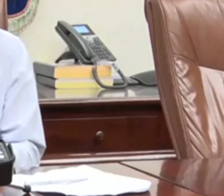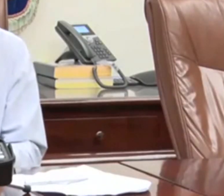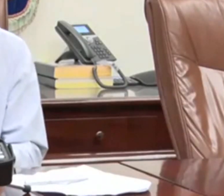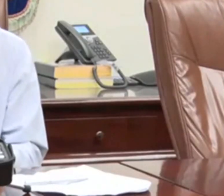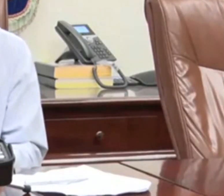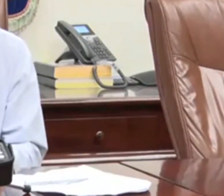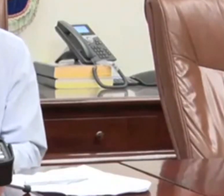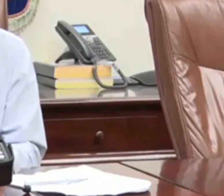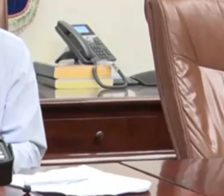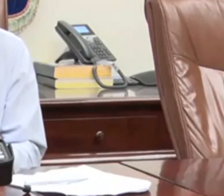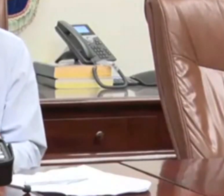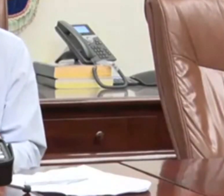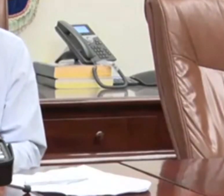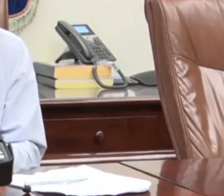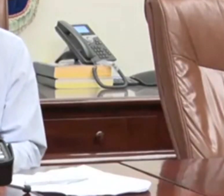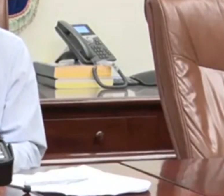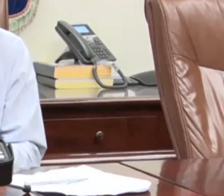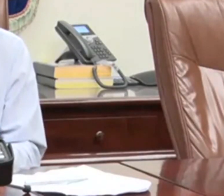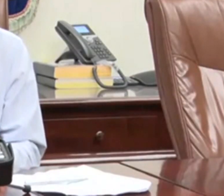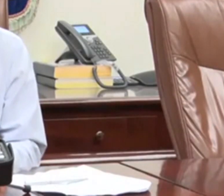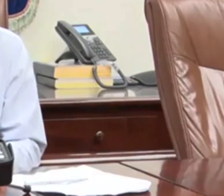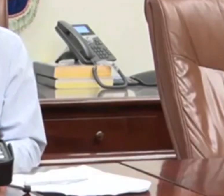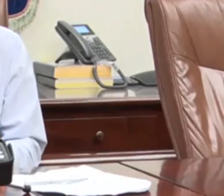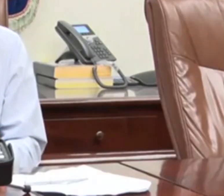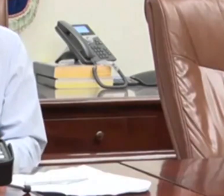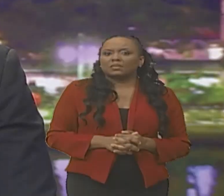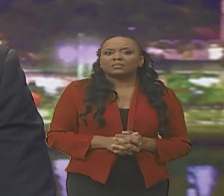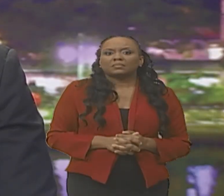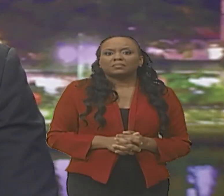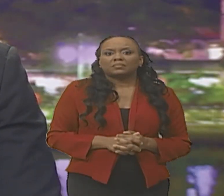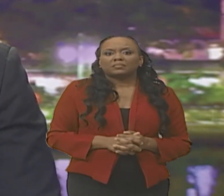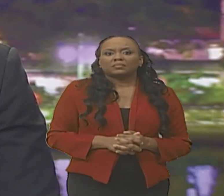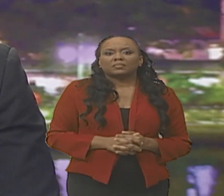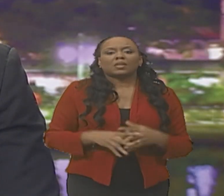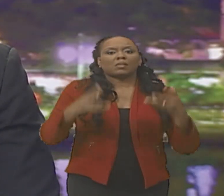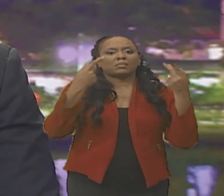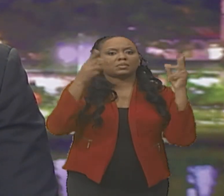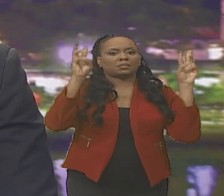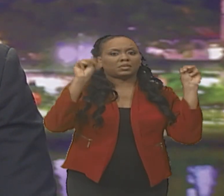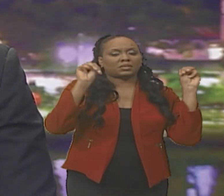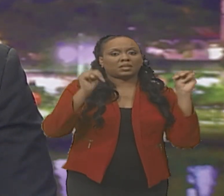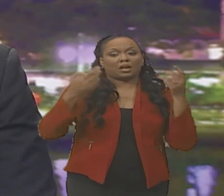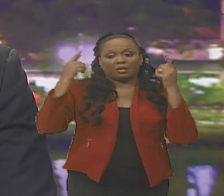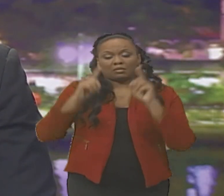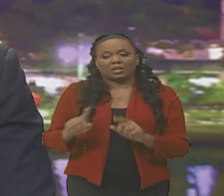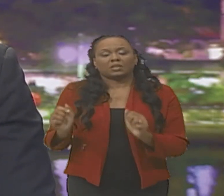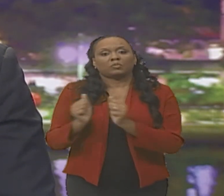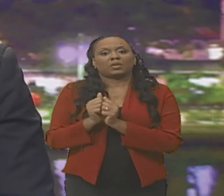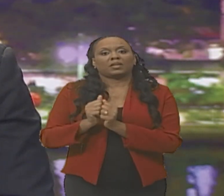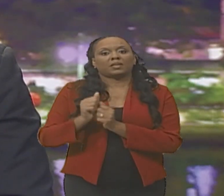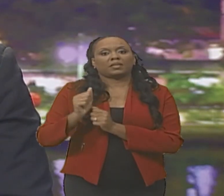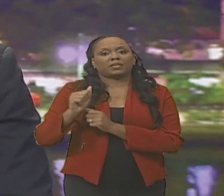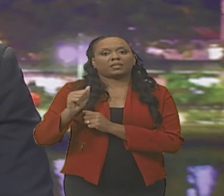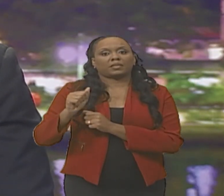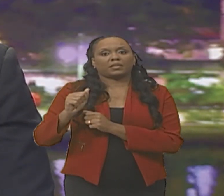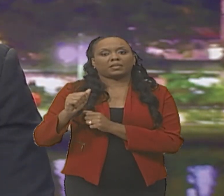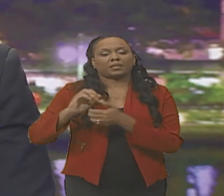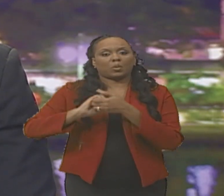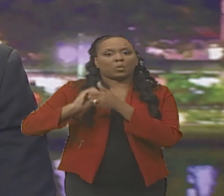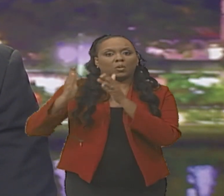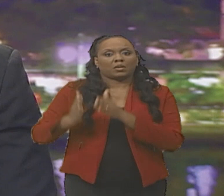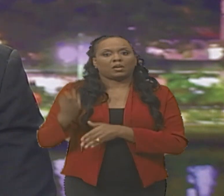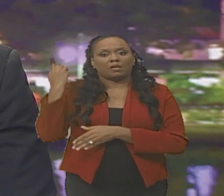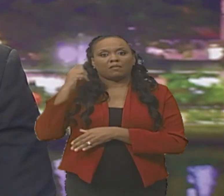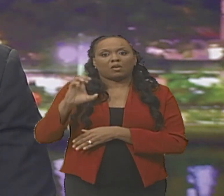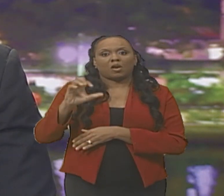we didn't have before. Prime Minister Motley agrees with Mr. Doyle about the potential benefits